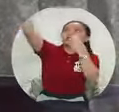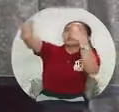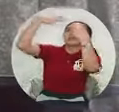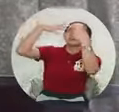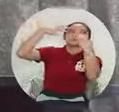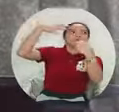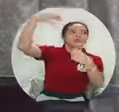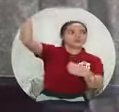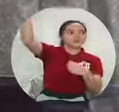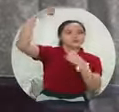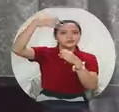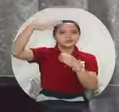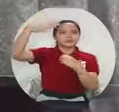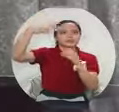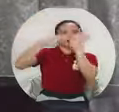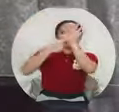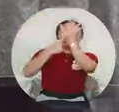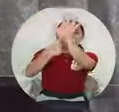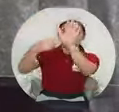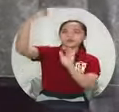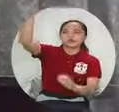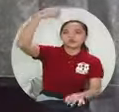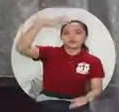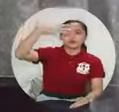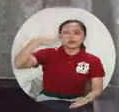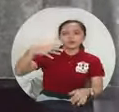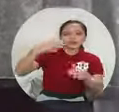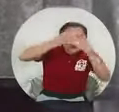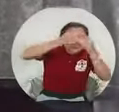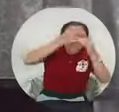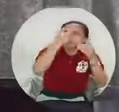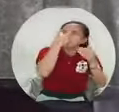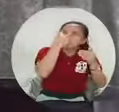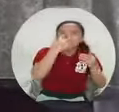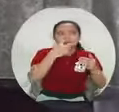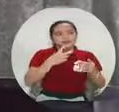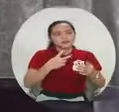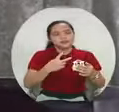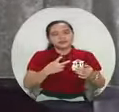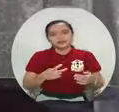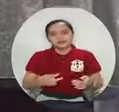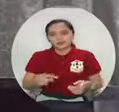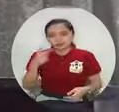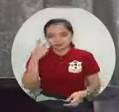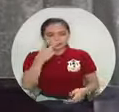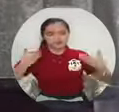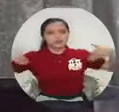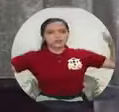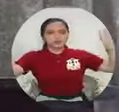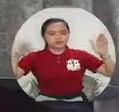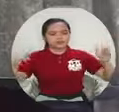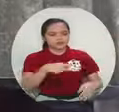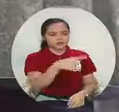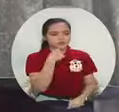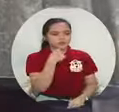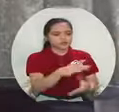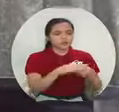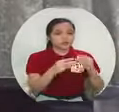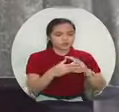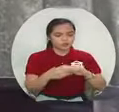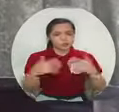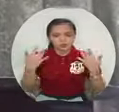not deter him. It did not stop him. Because he was committed, it pushed him to move forward. And you know what?